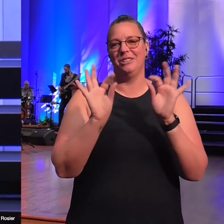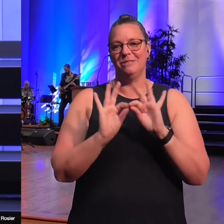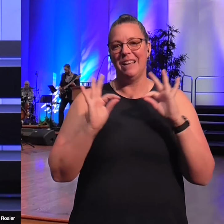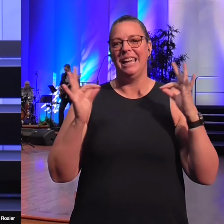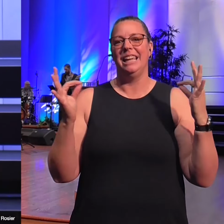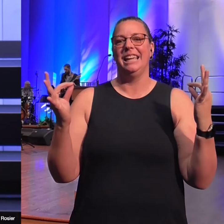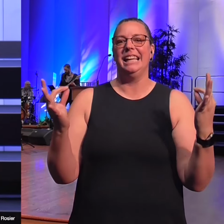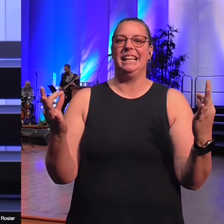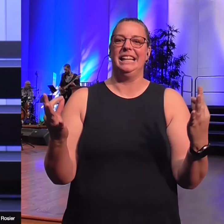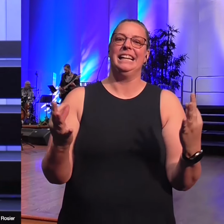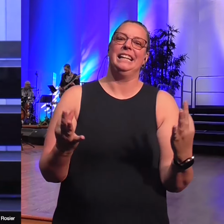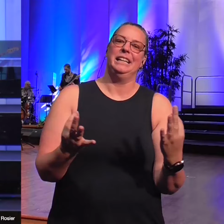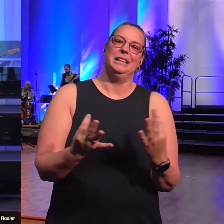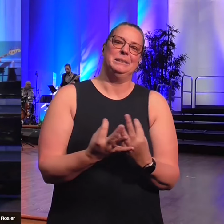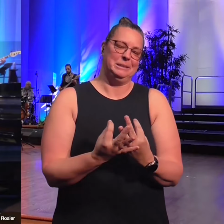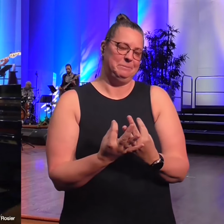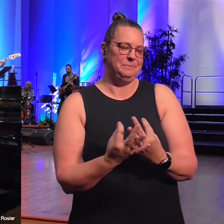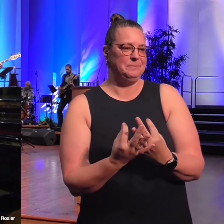family.